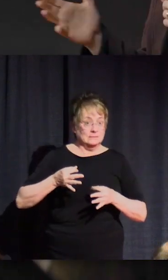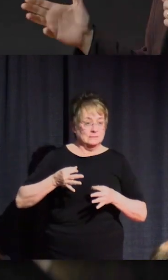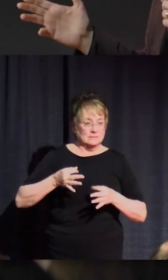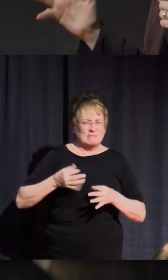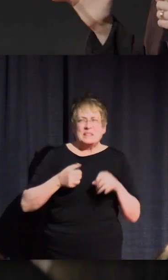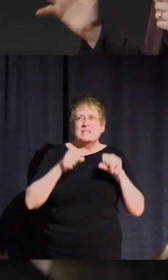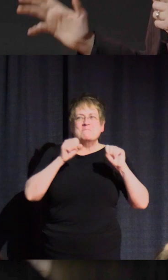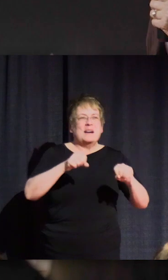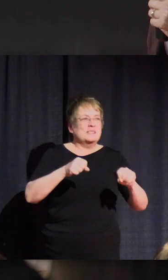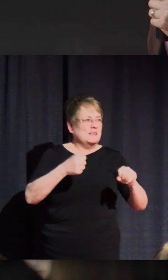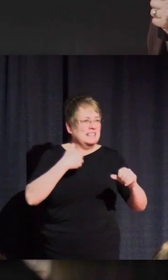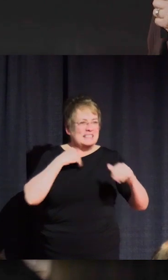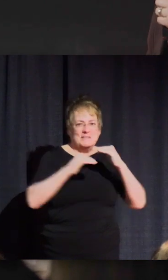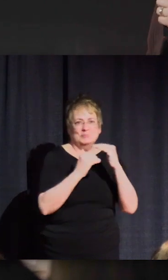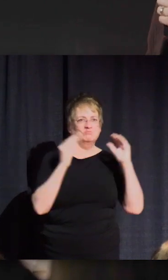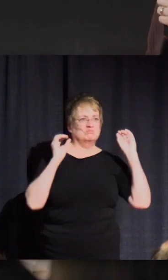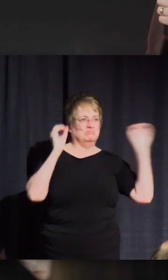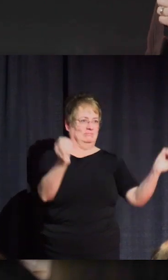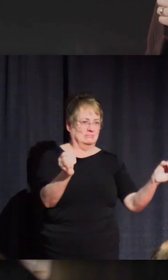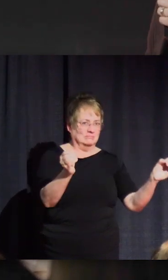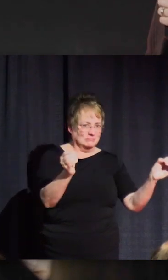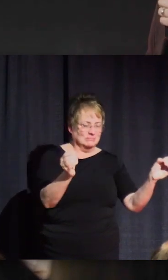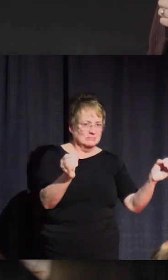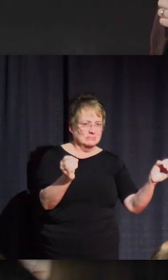The possibilities are endless.